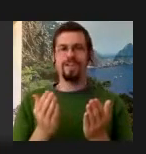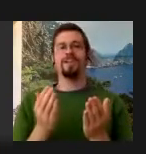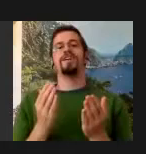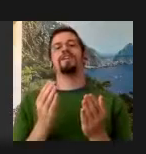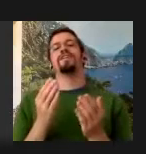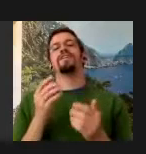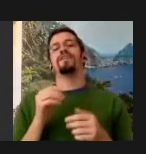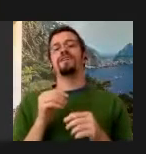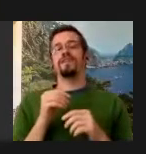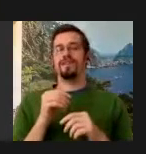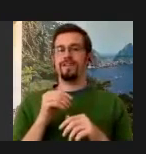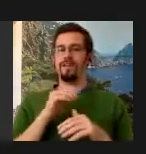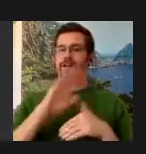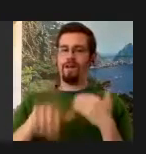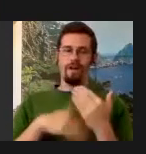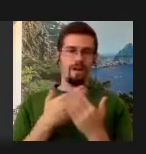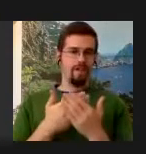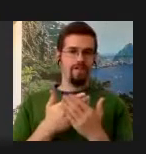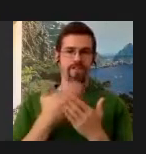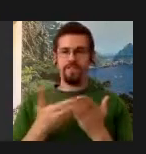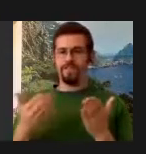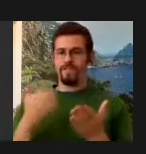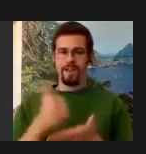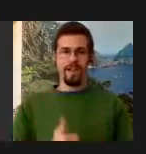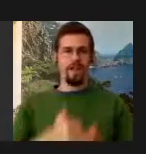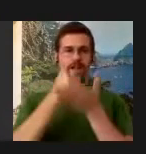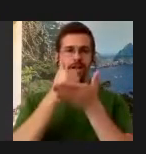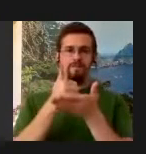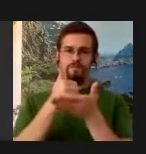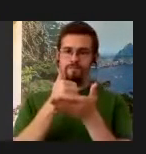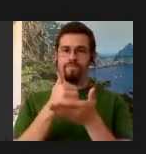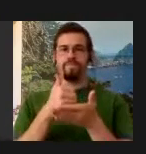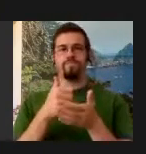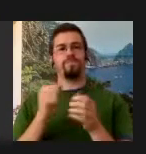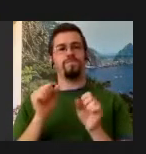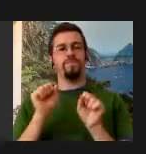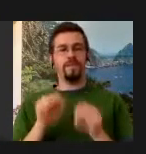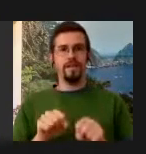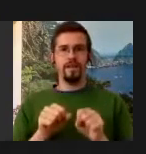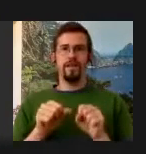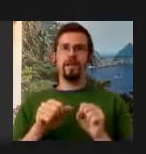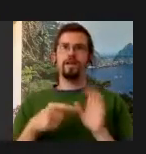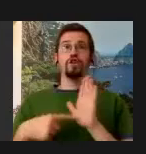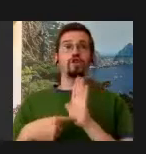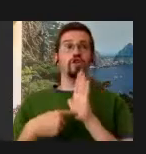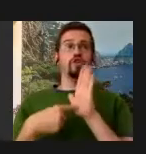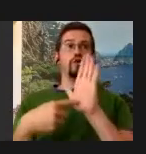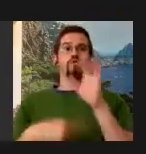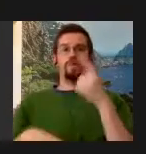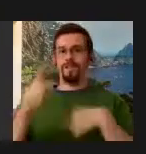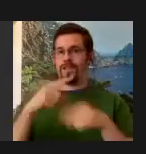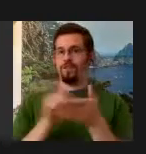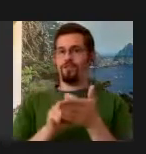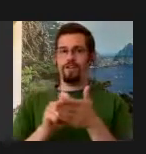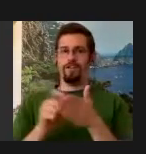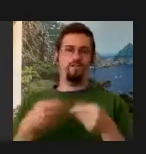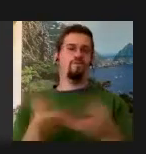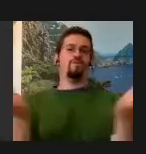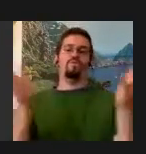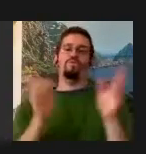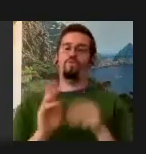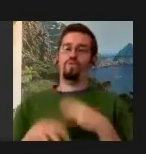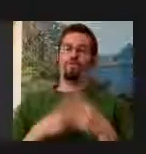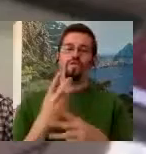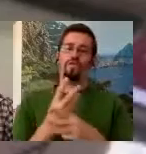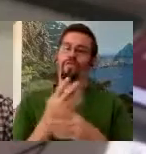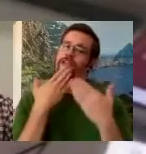all this staff helping you, giving this, showing sign writing to the whole world, Valerie. Thank you very, very